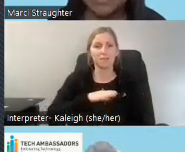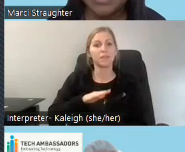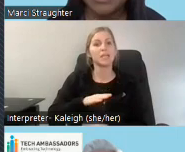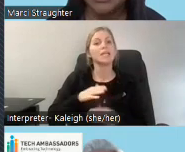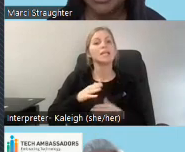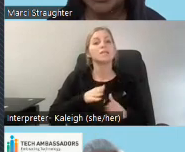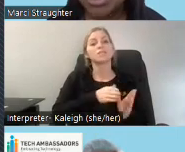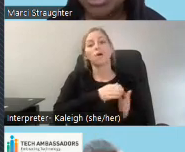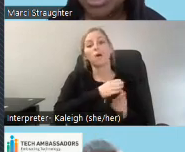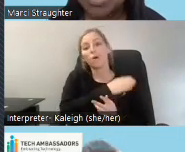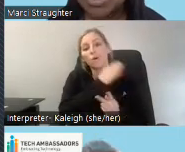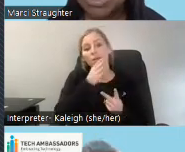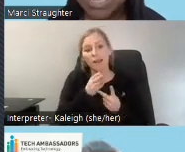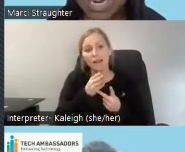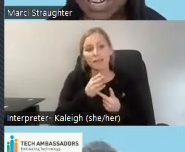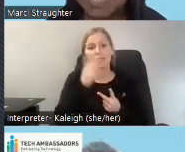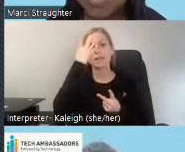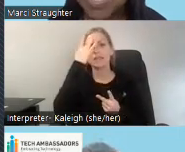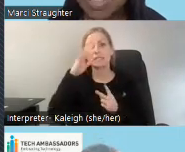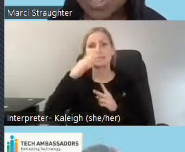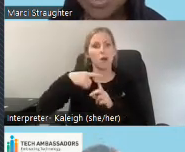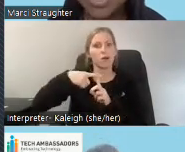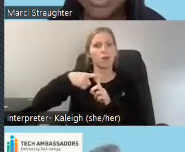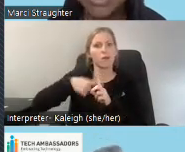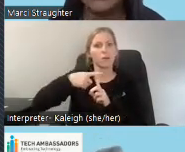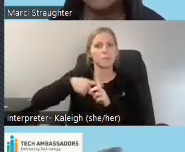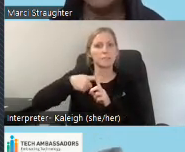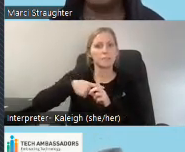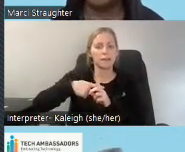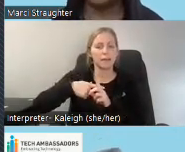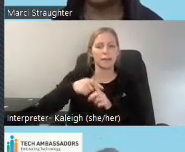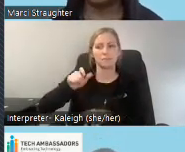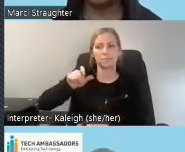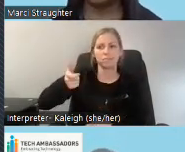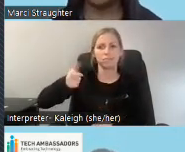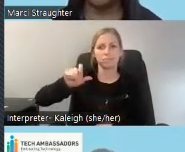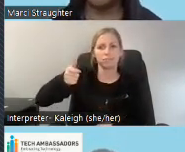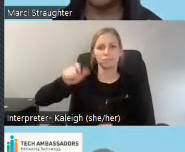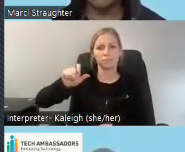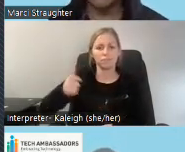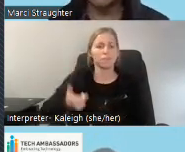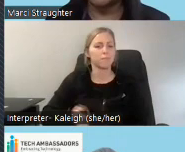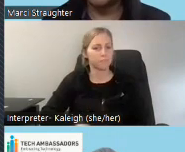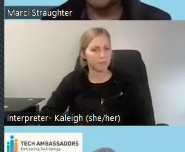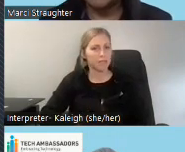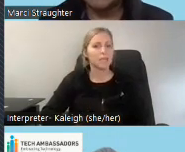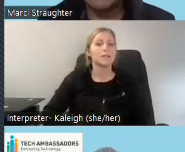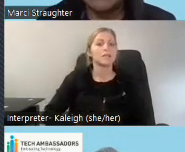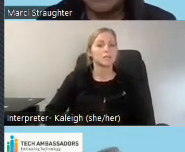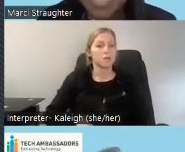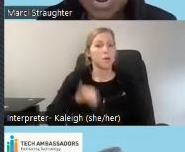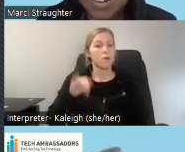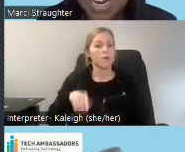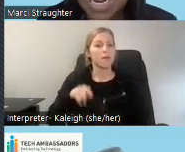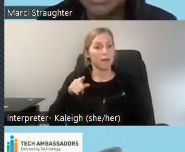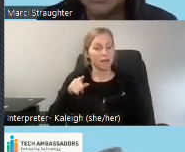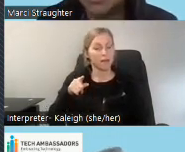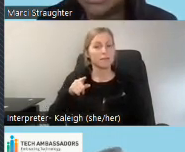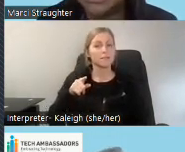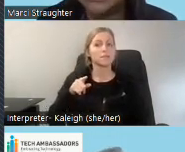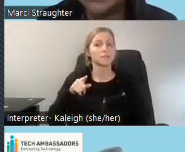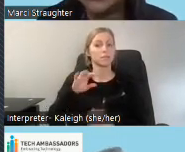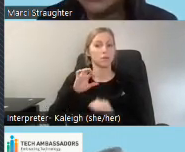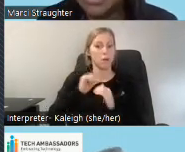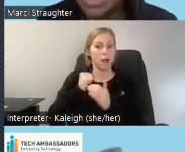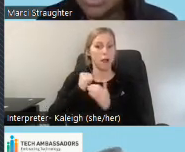have the smart thermostat. Okay, with the smart thermostat, how I got